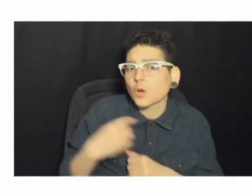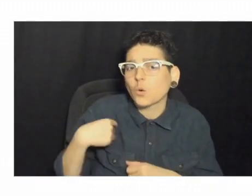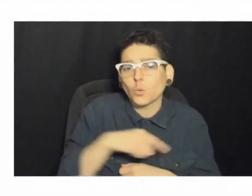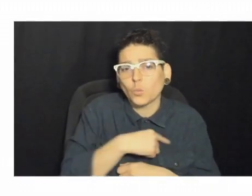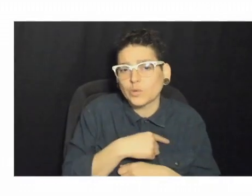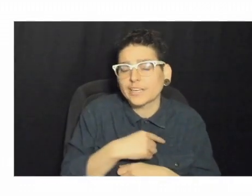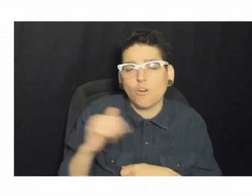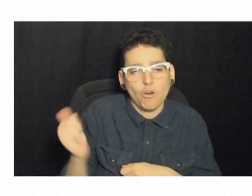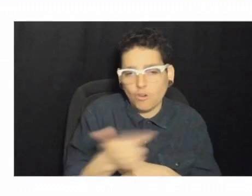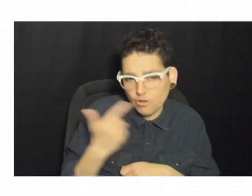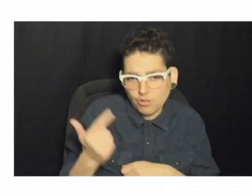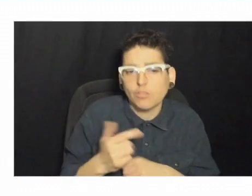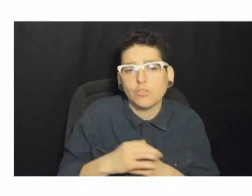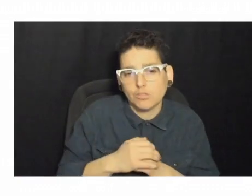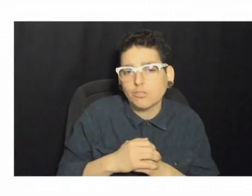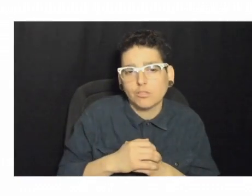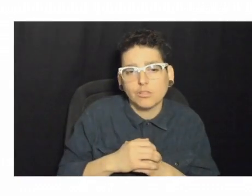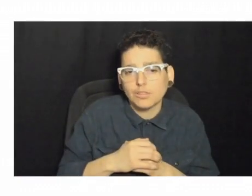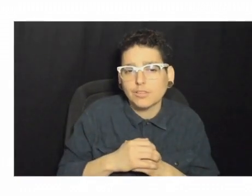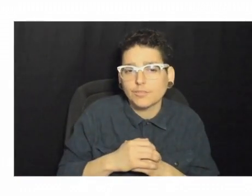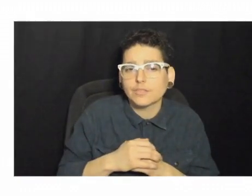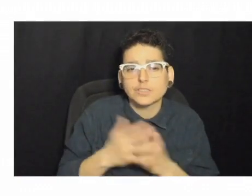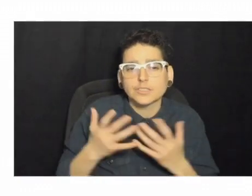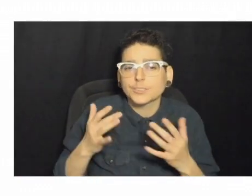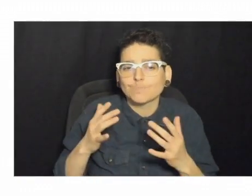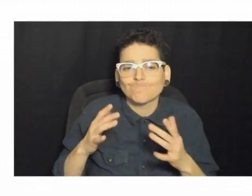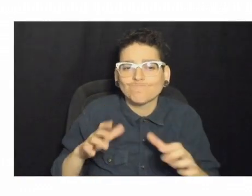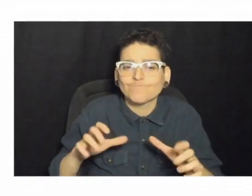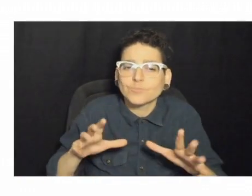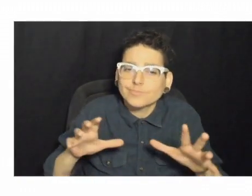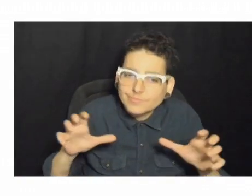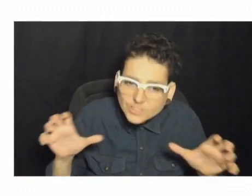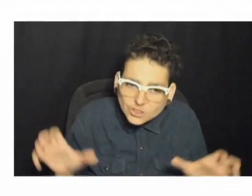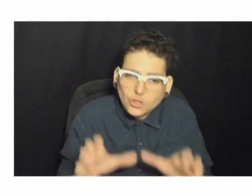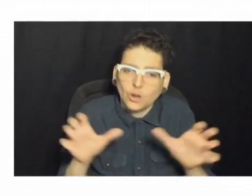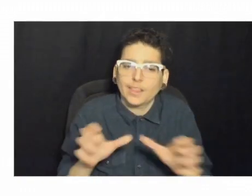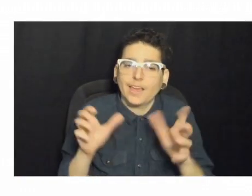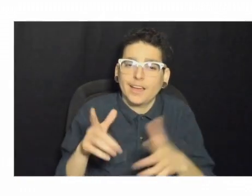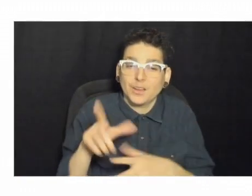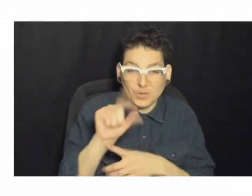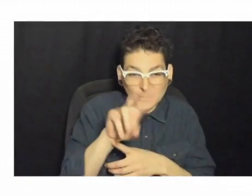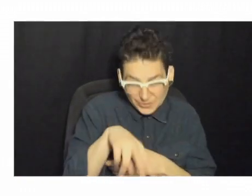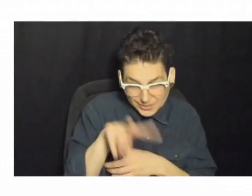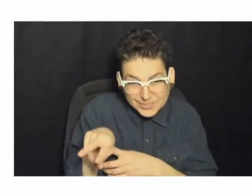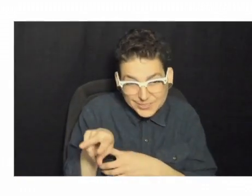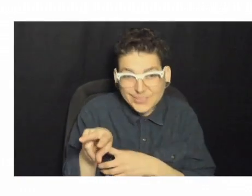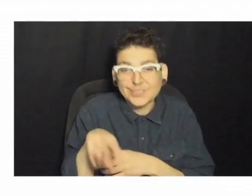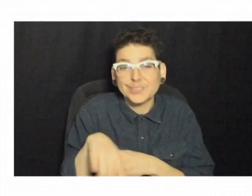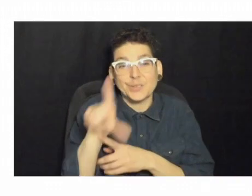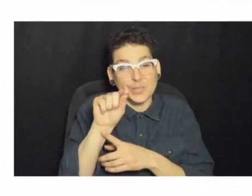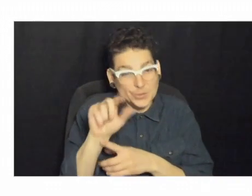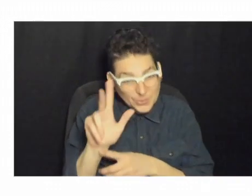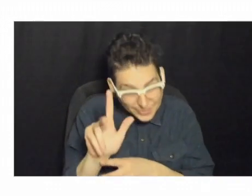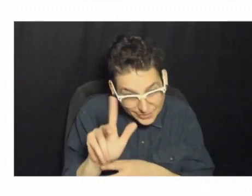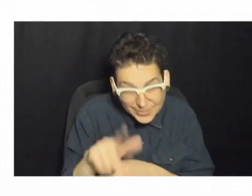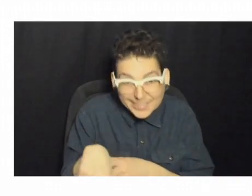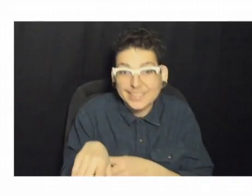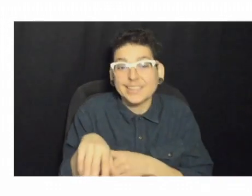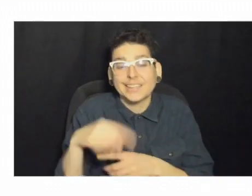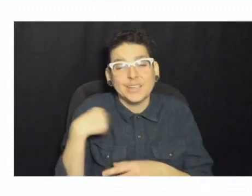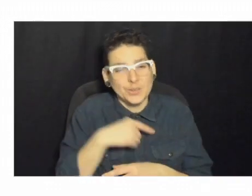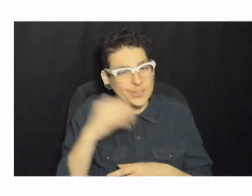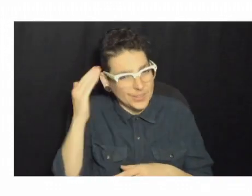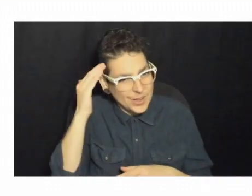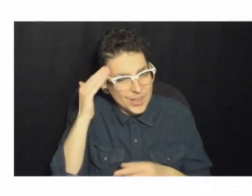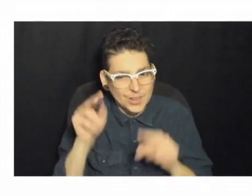actions in 2022 and 23. I know, looking at the 1918 to 20 flu, that there was